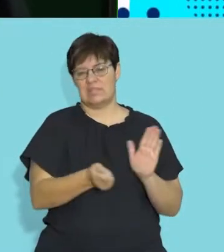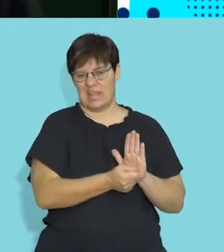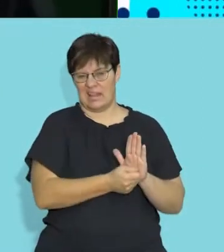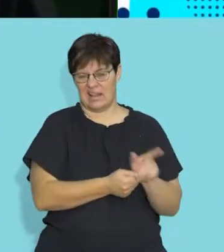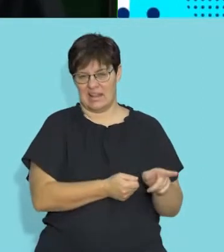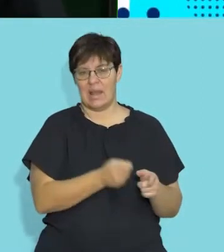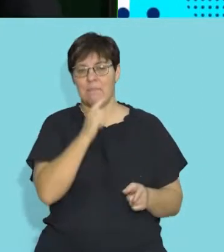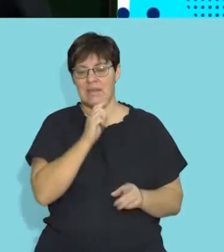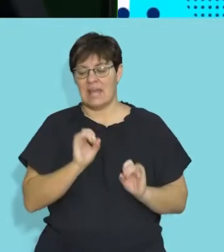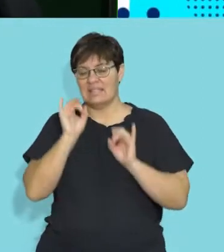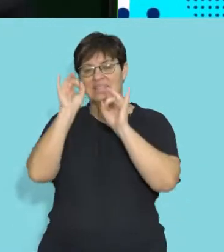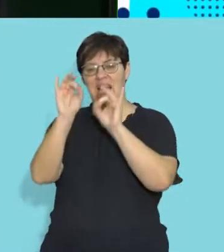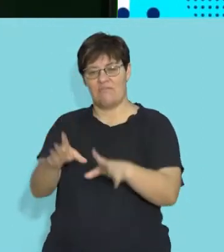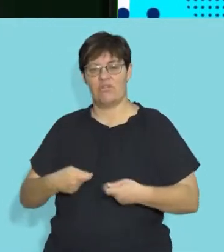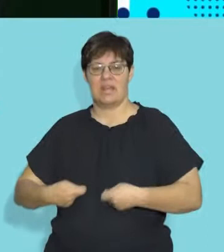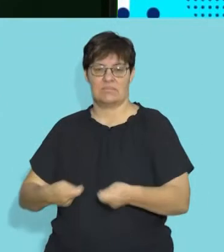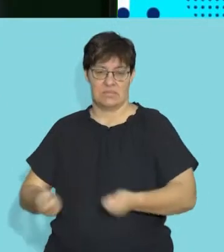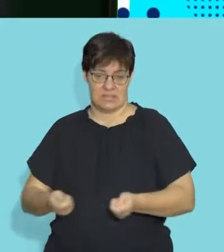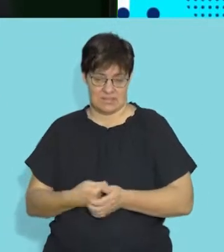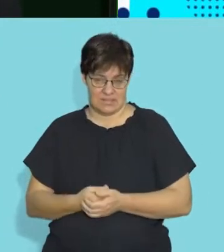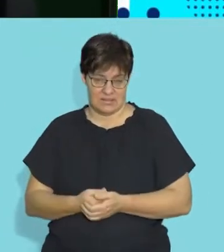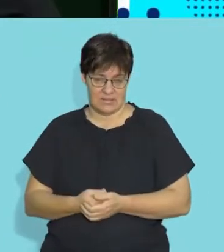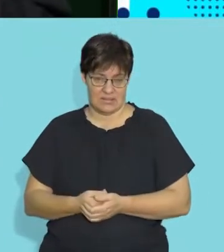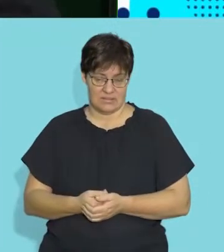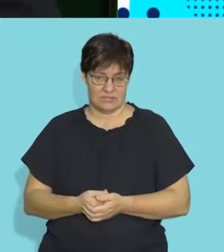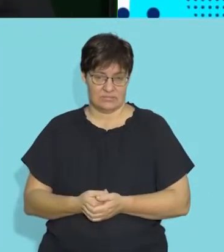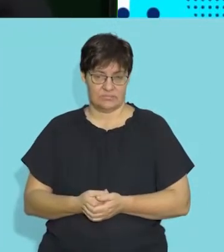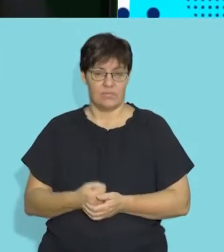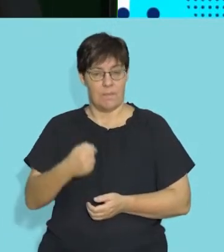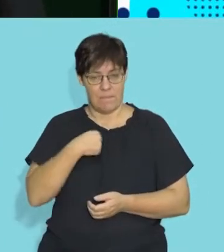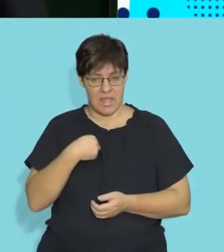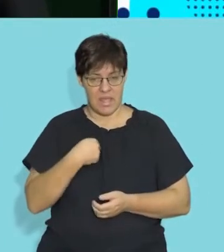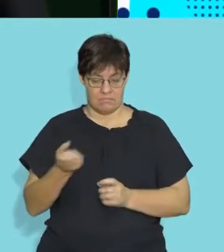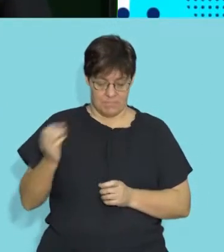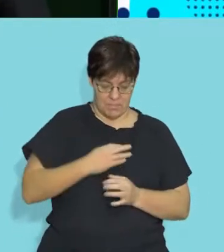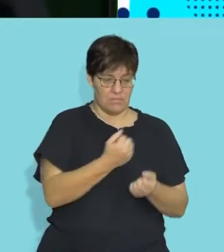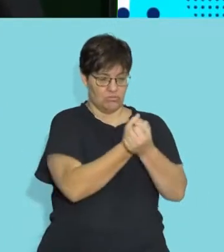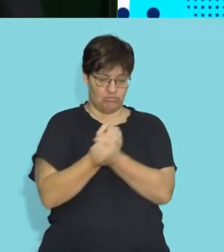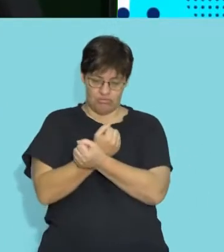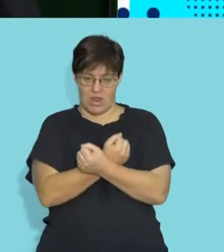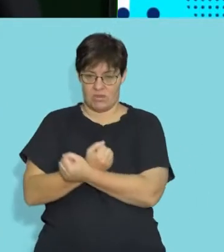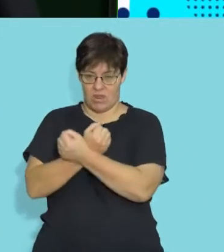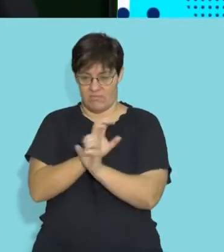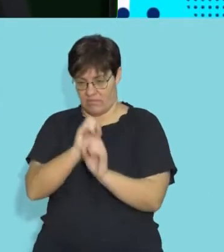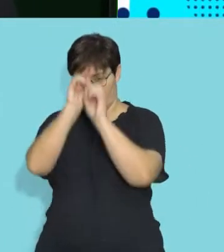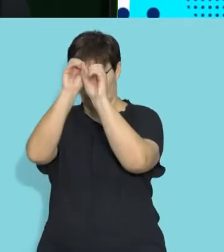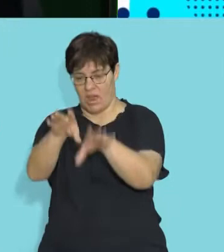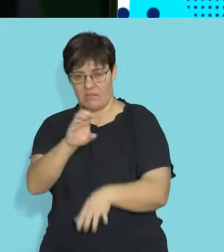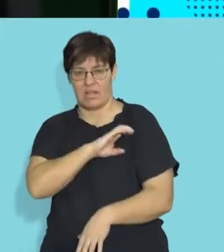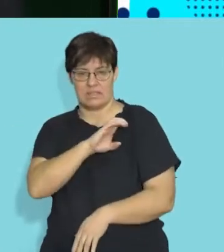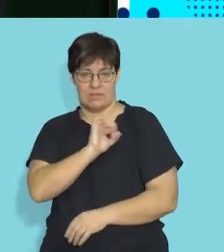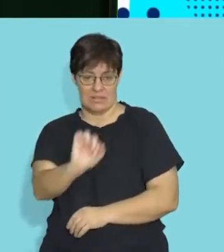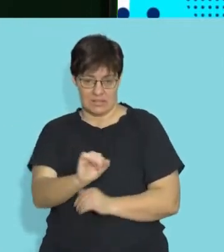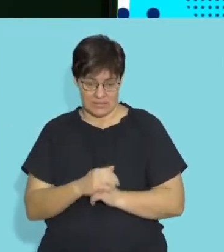sales? It is delivery expenses. The cost that you incur to deliver goods to your